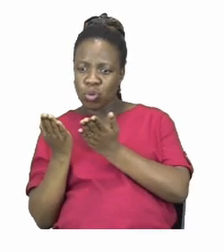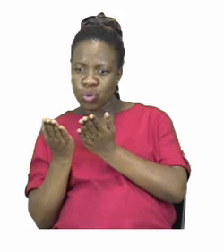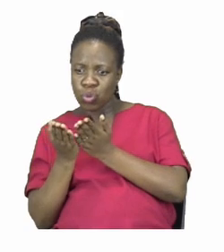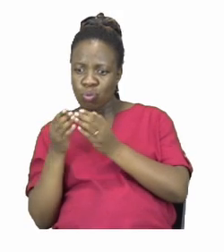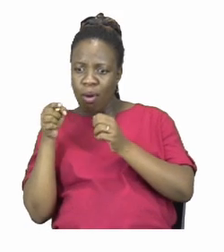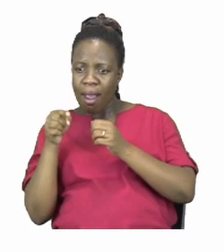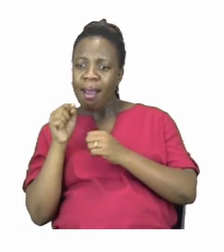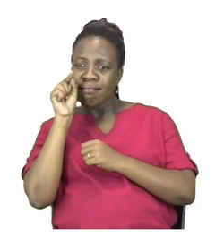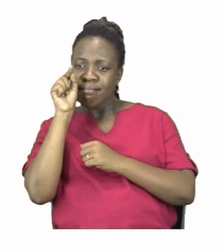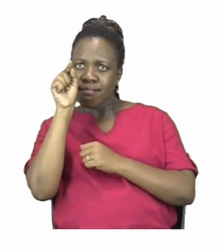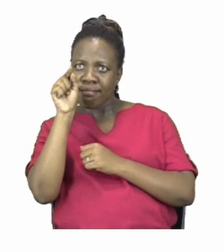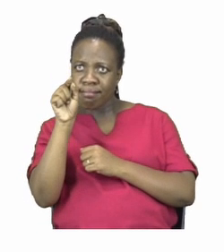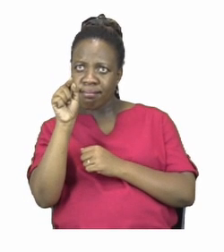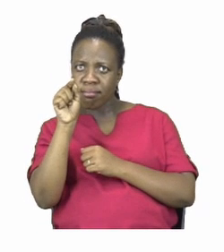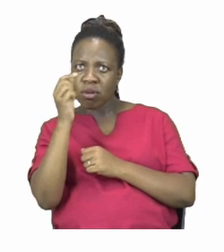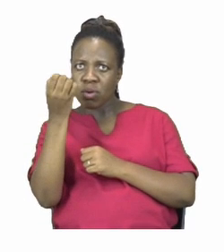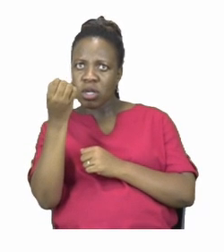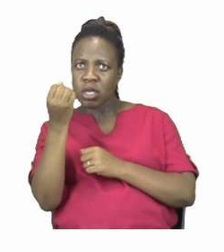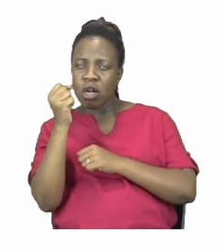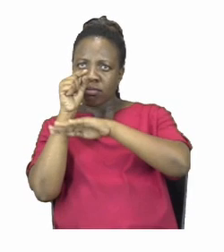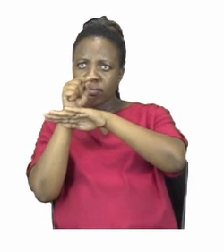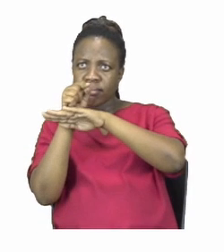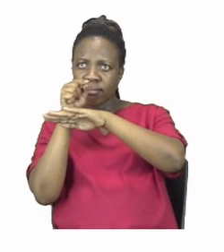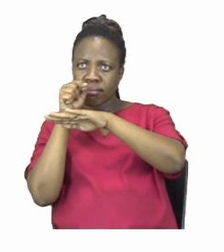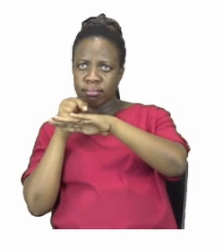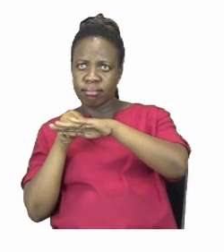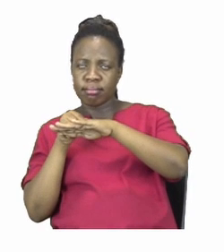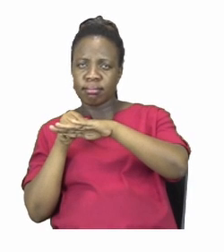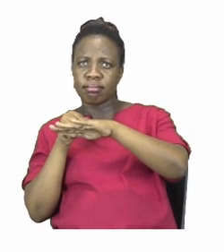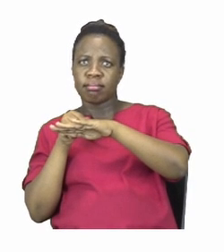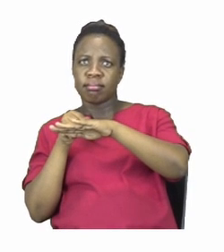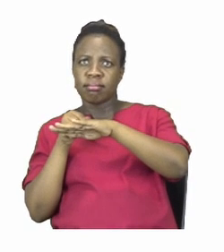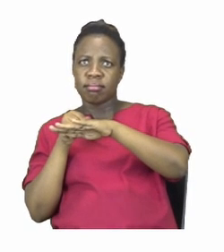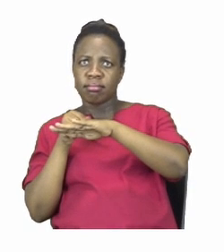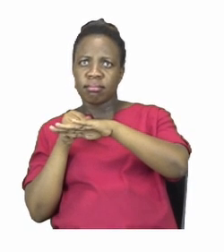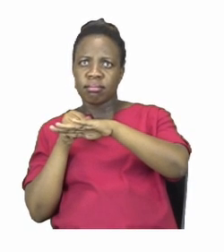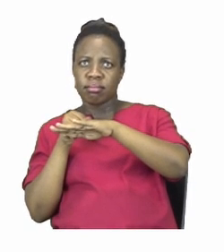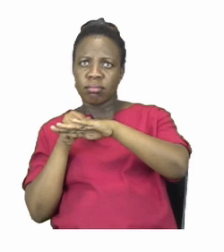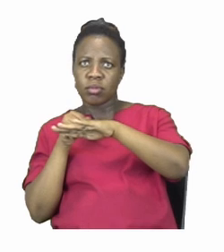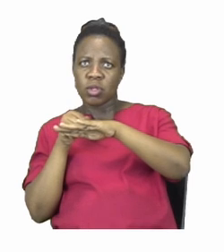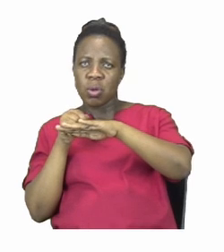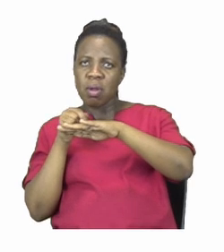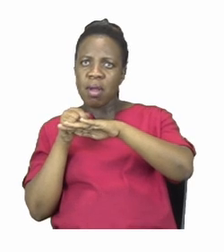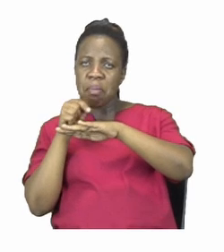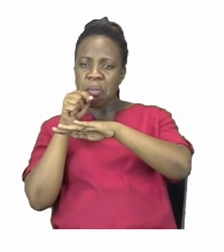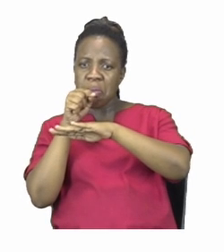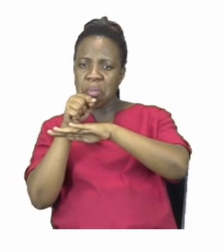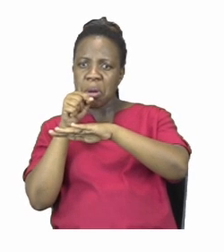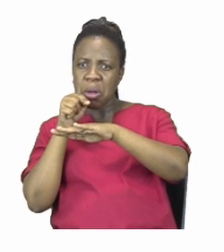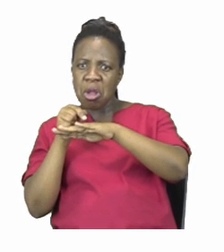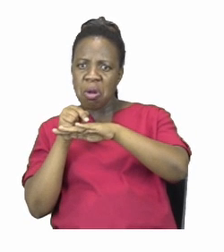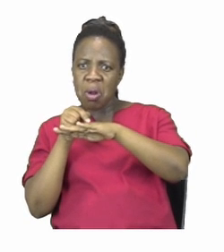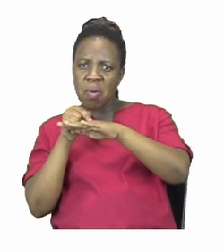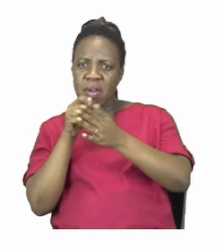you see the supermarket? Well done. Now you will see there's even a parking space where the cars